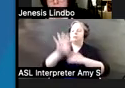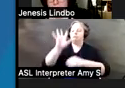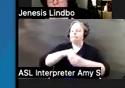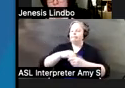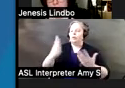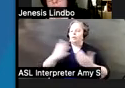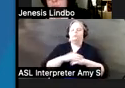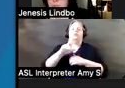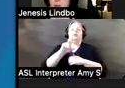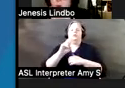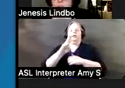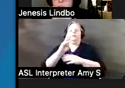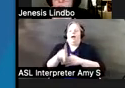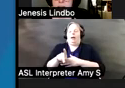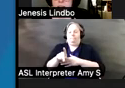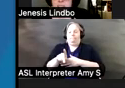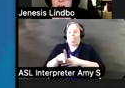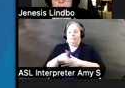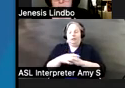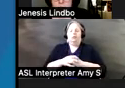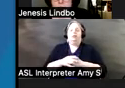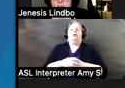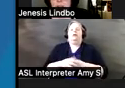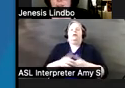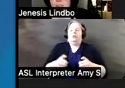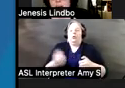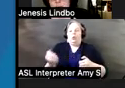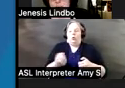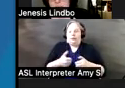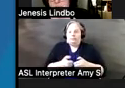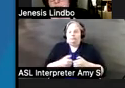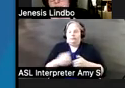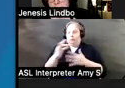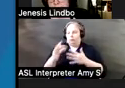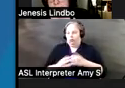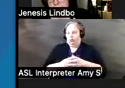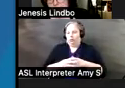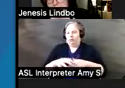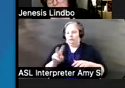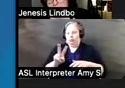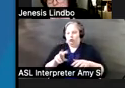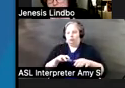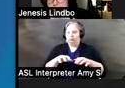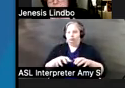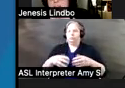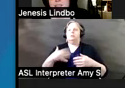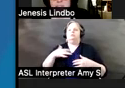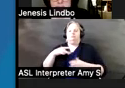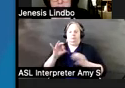remap ability. Holding buttons is optional. Vibration and haptic feedback is